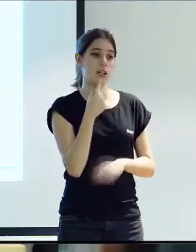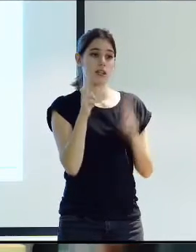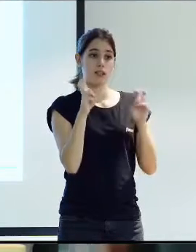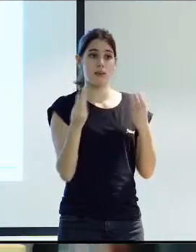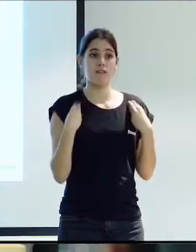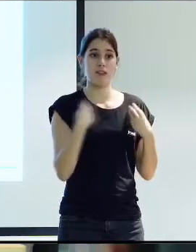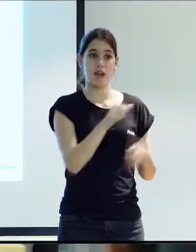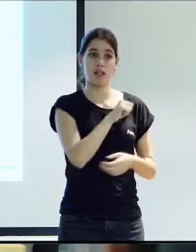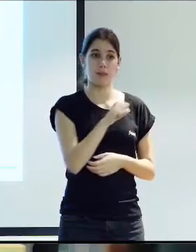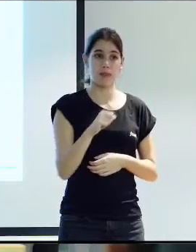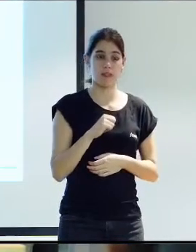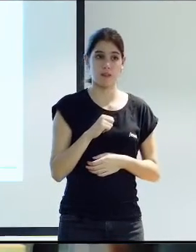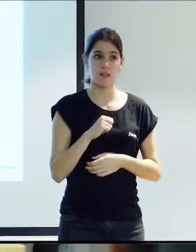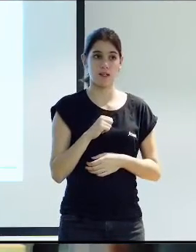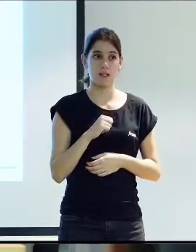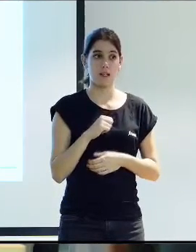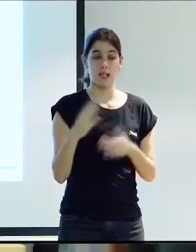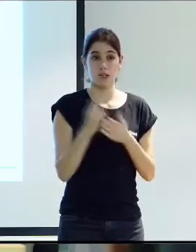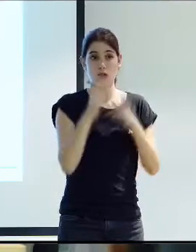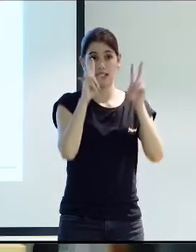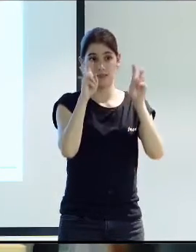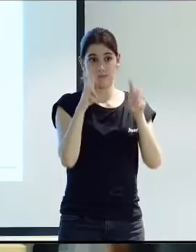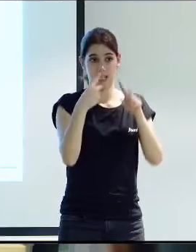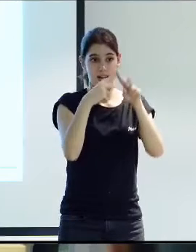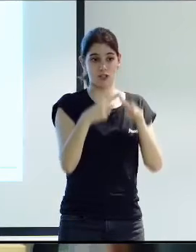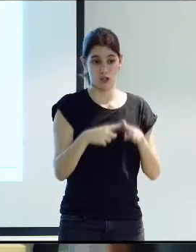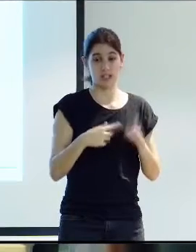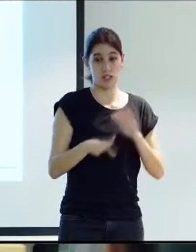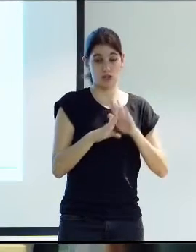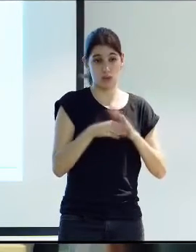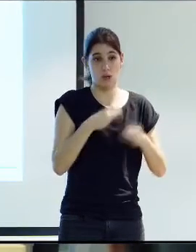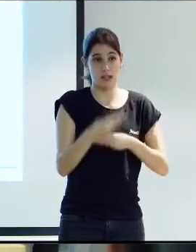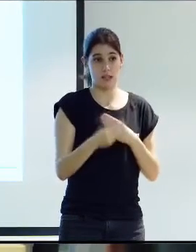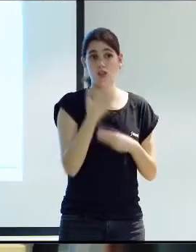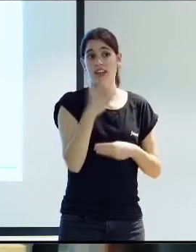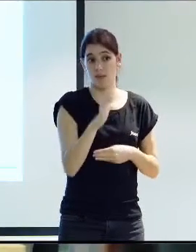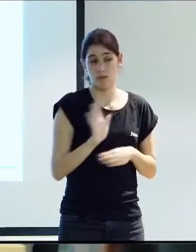underscore something else, and all these things here with